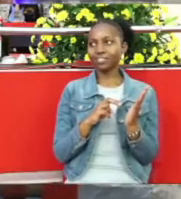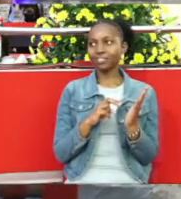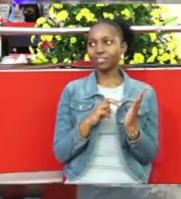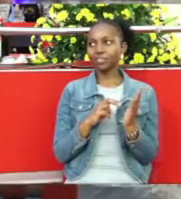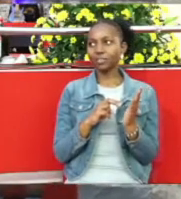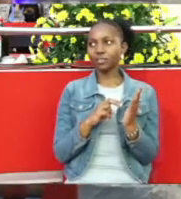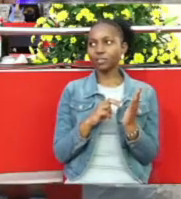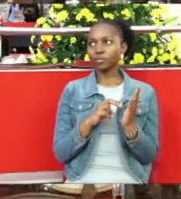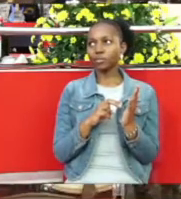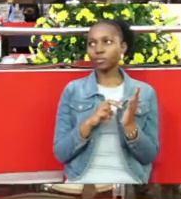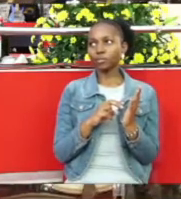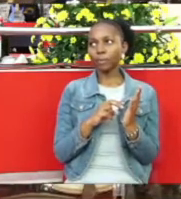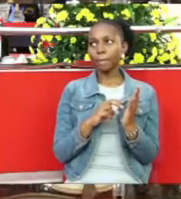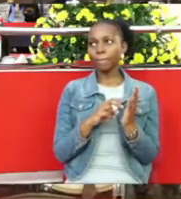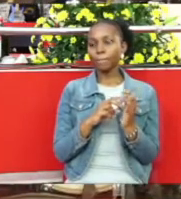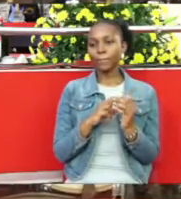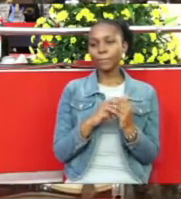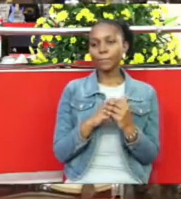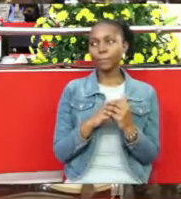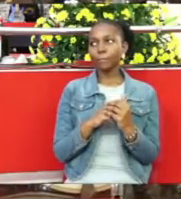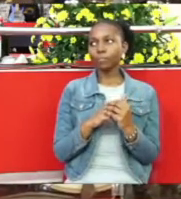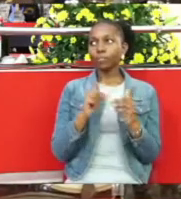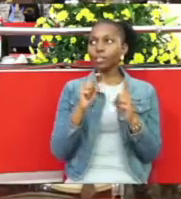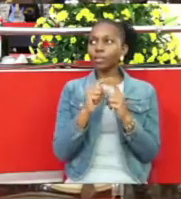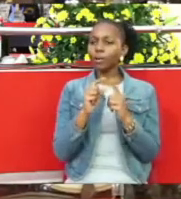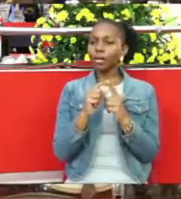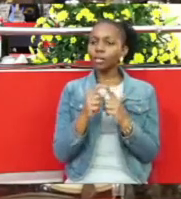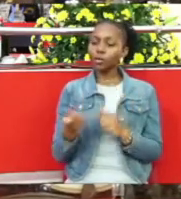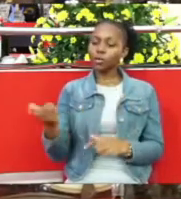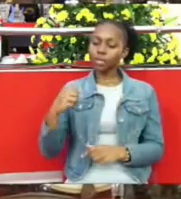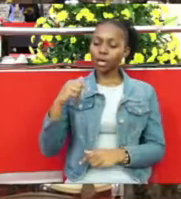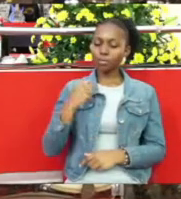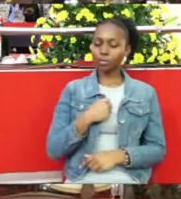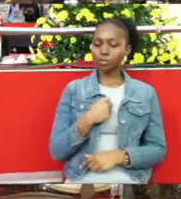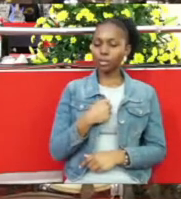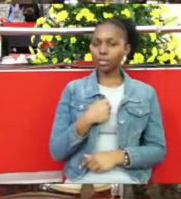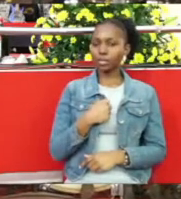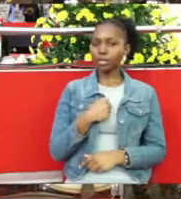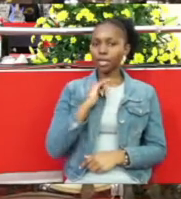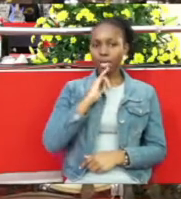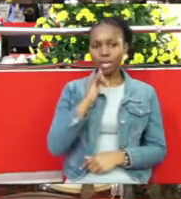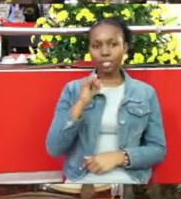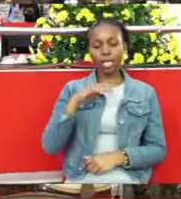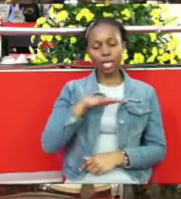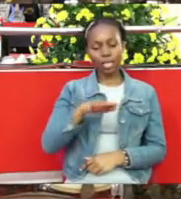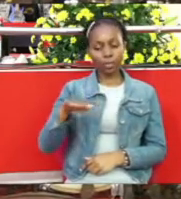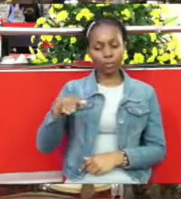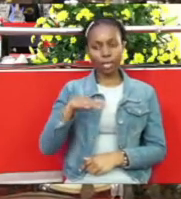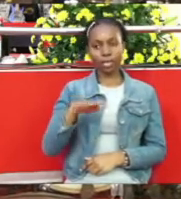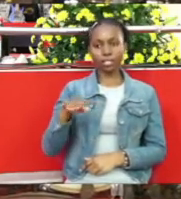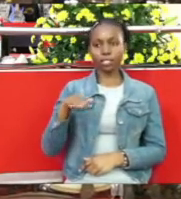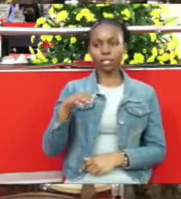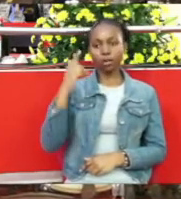the word that is coming to me is the dwelling place of God. Neno